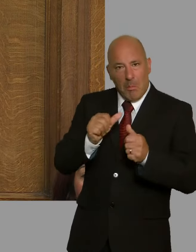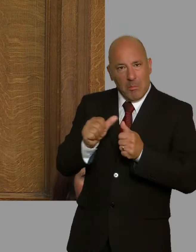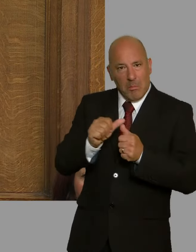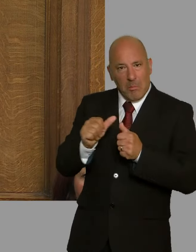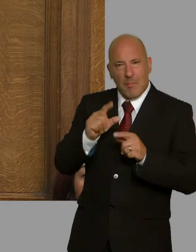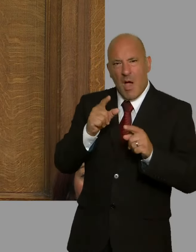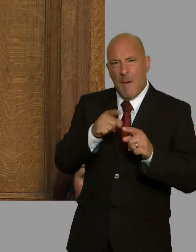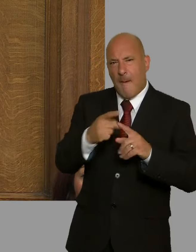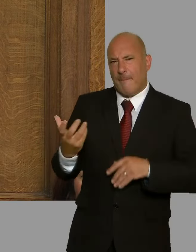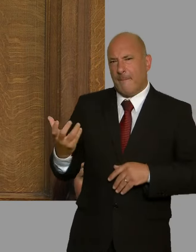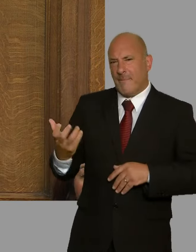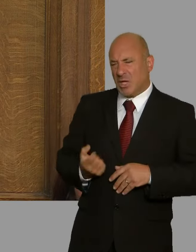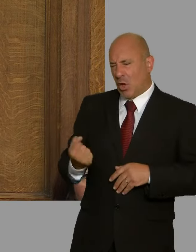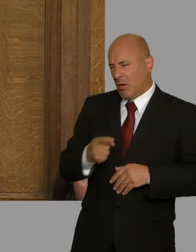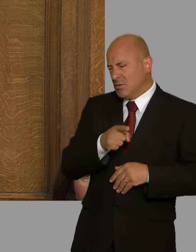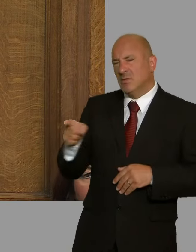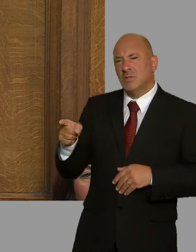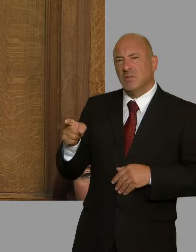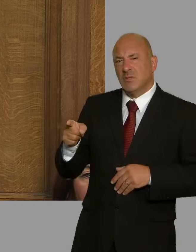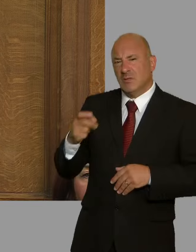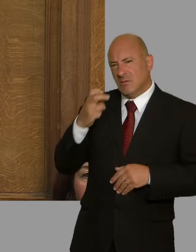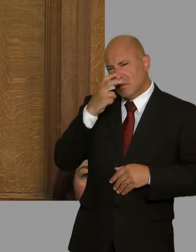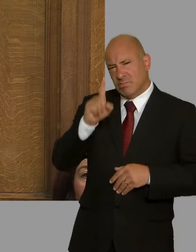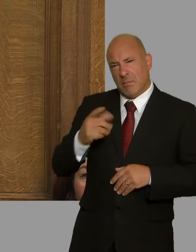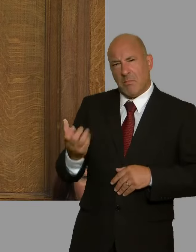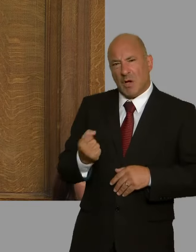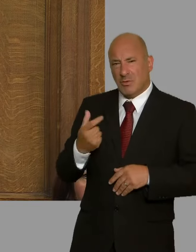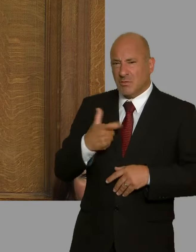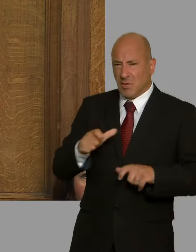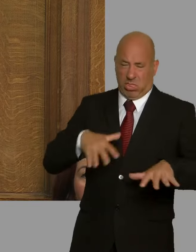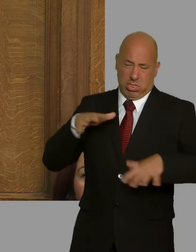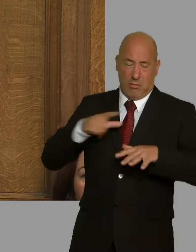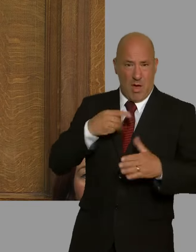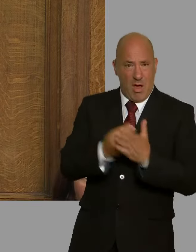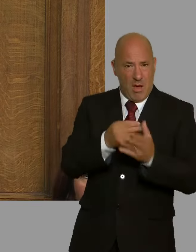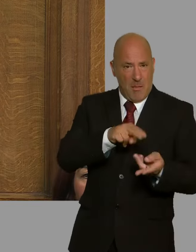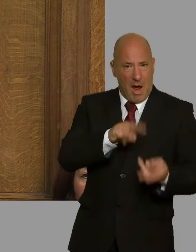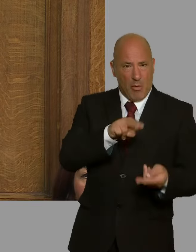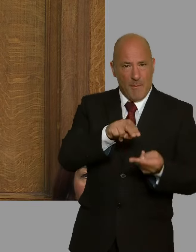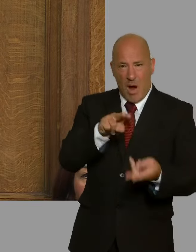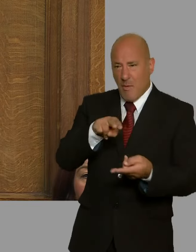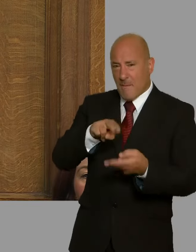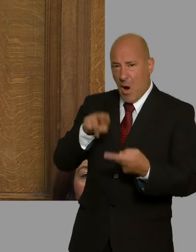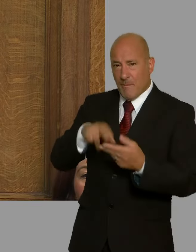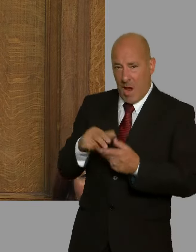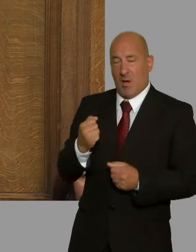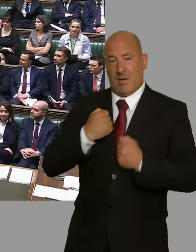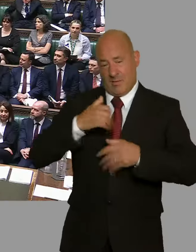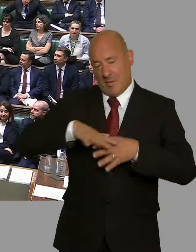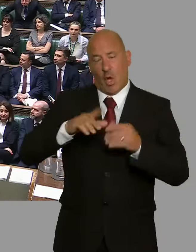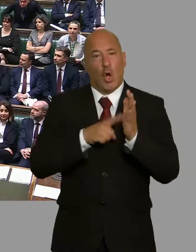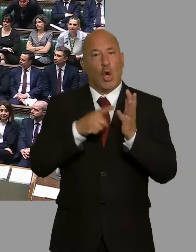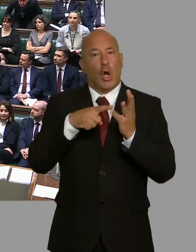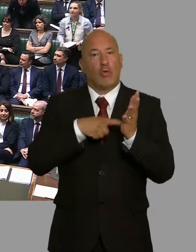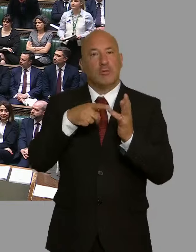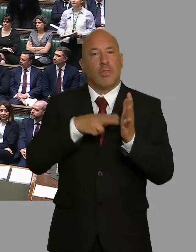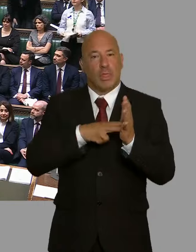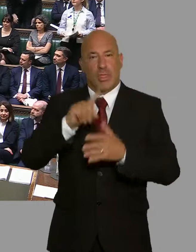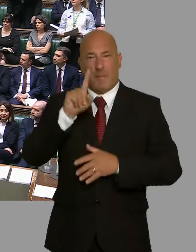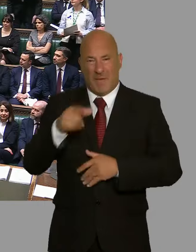away. So can the Prime Minister tell us what measures he will take to help struggling pensioners in towns like mine? Prime